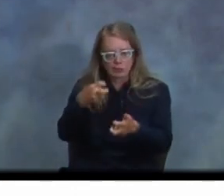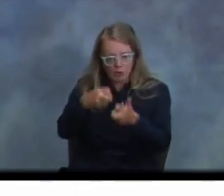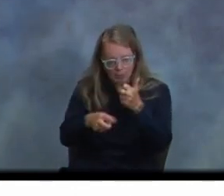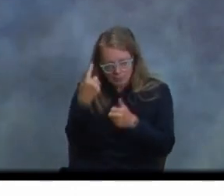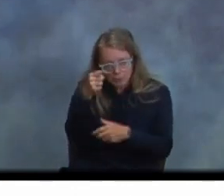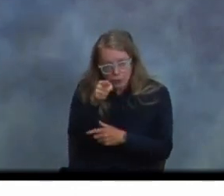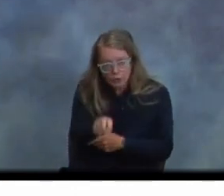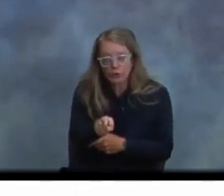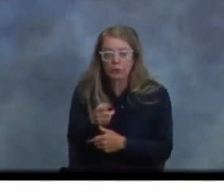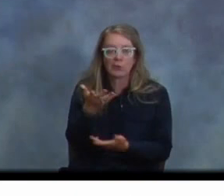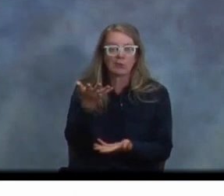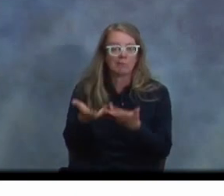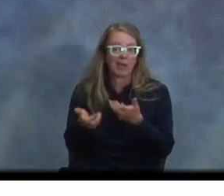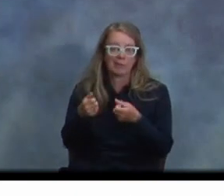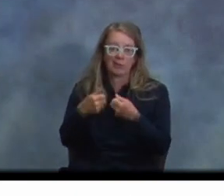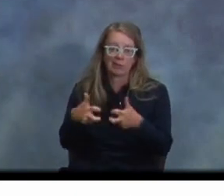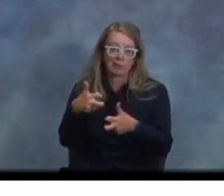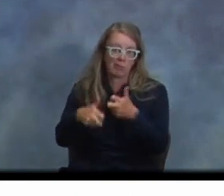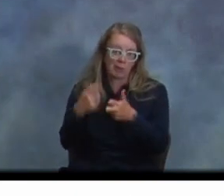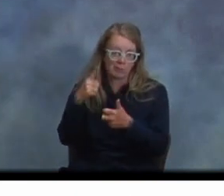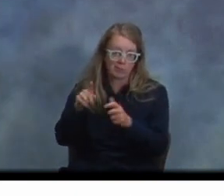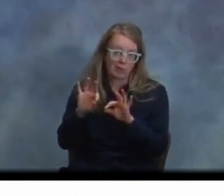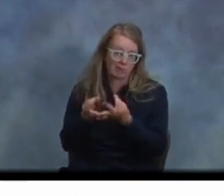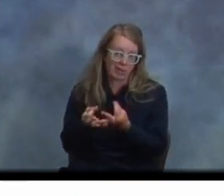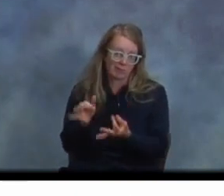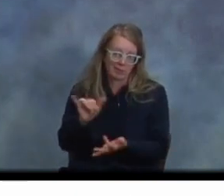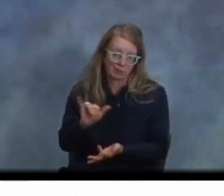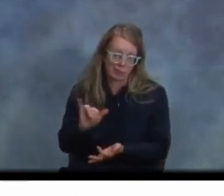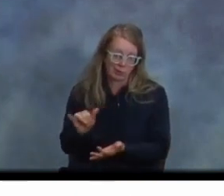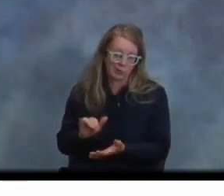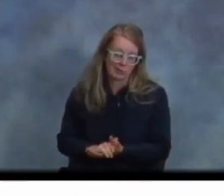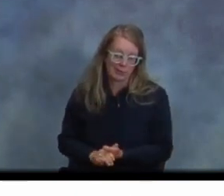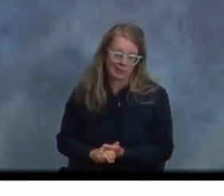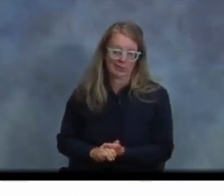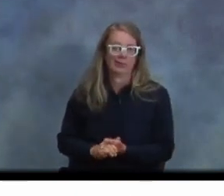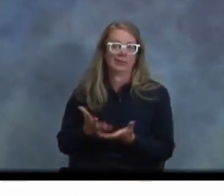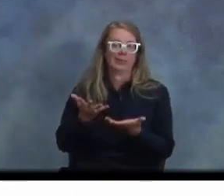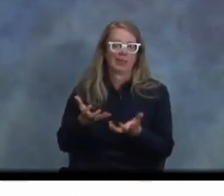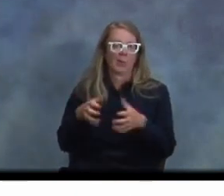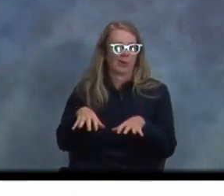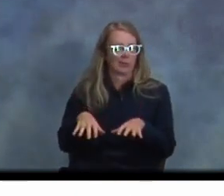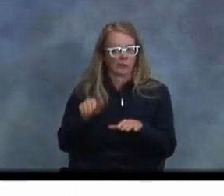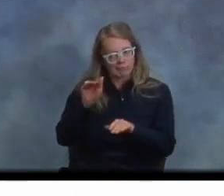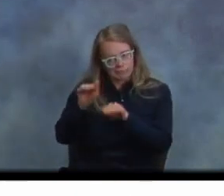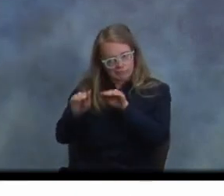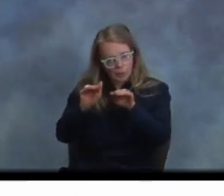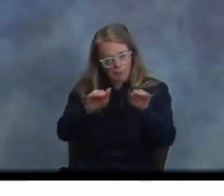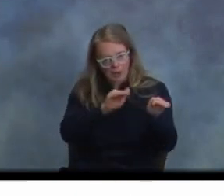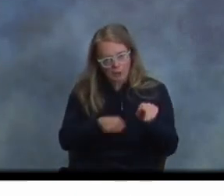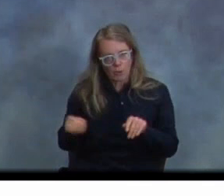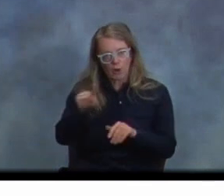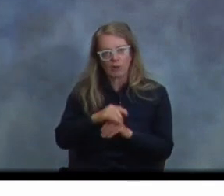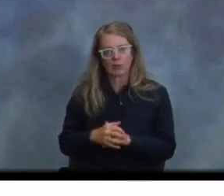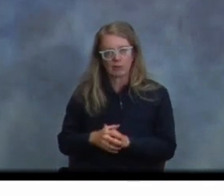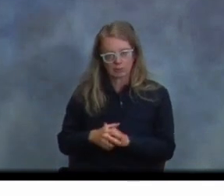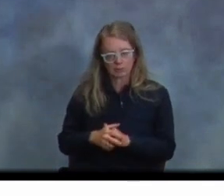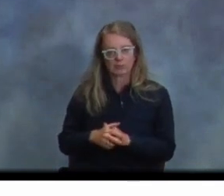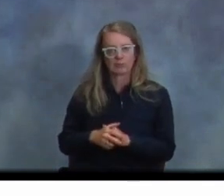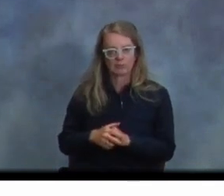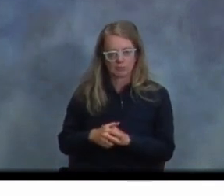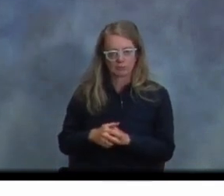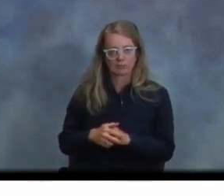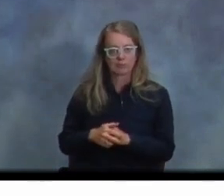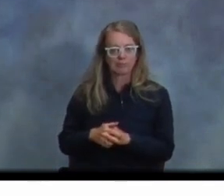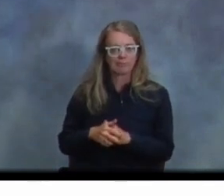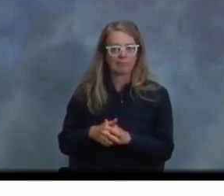to your family. So just wanted to take a moment to remind everybody that additionally, as folks are